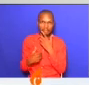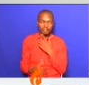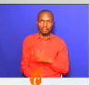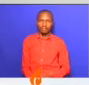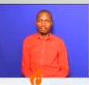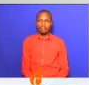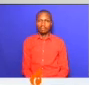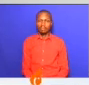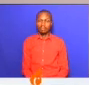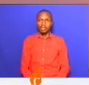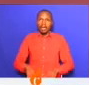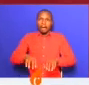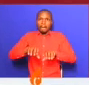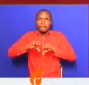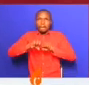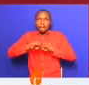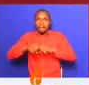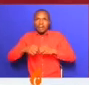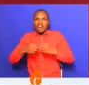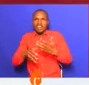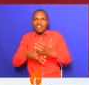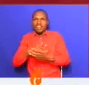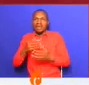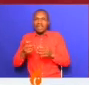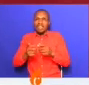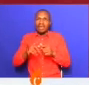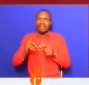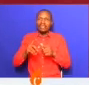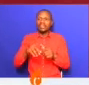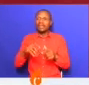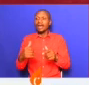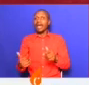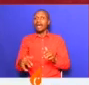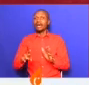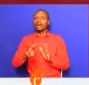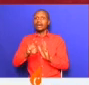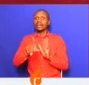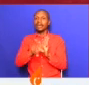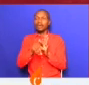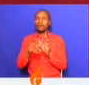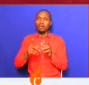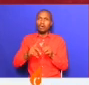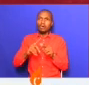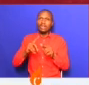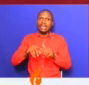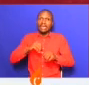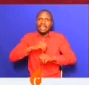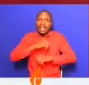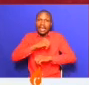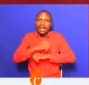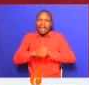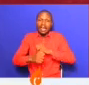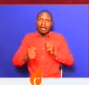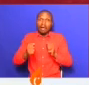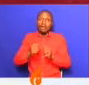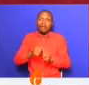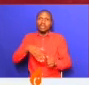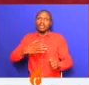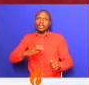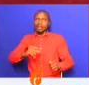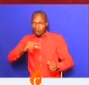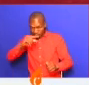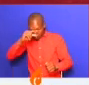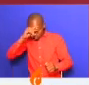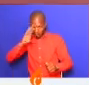Gross violation of other laws. The said acts by the County Executive Committee member, Dr.